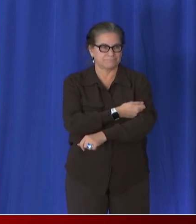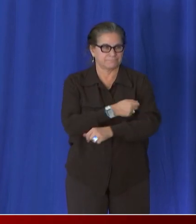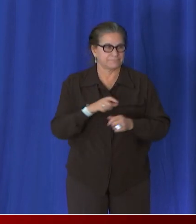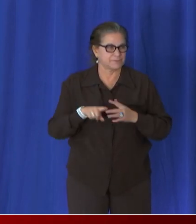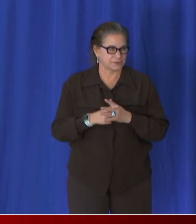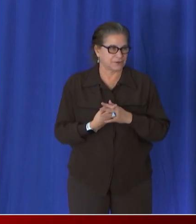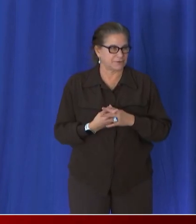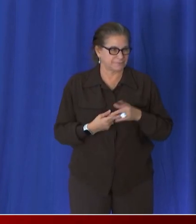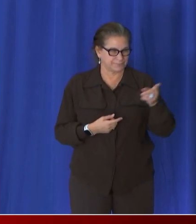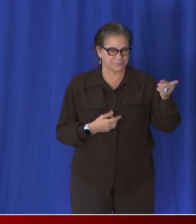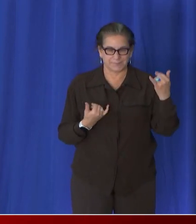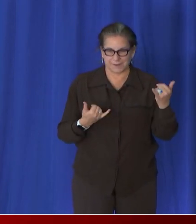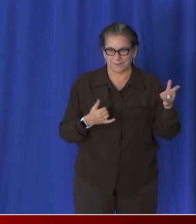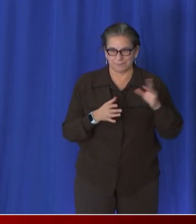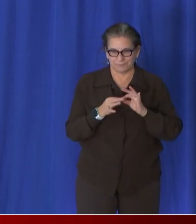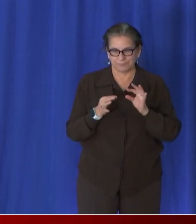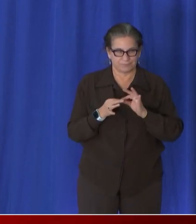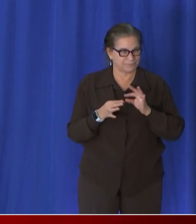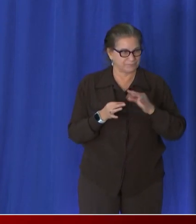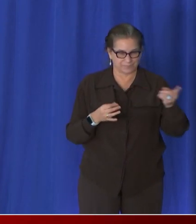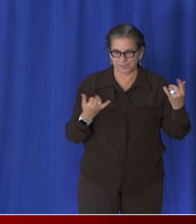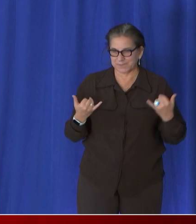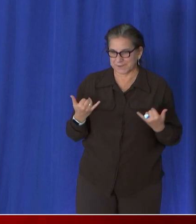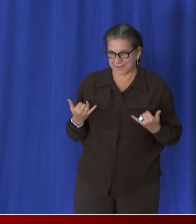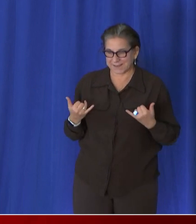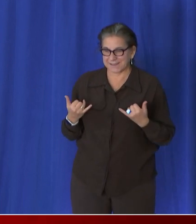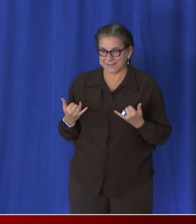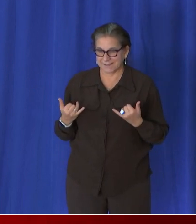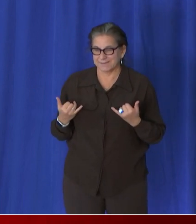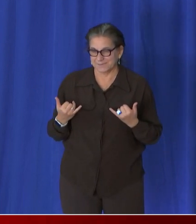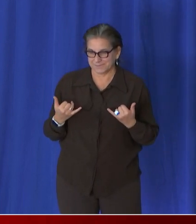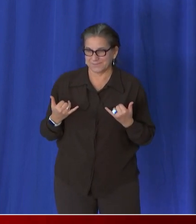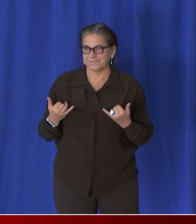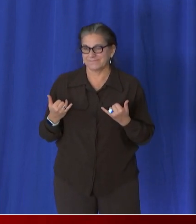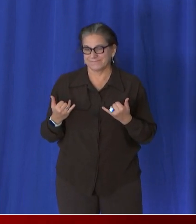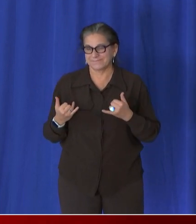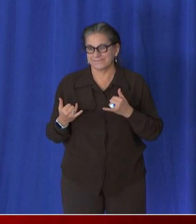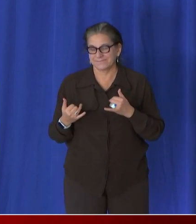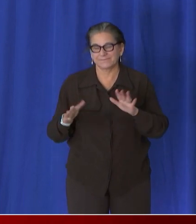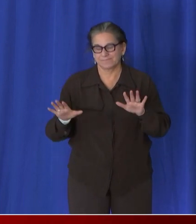Mayor. So yesterday the council took